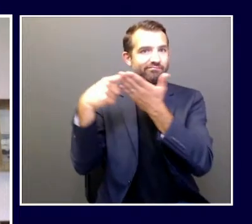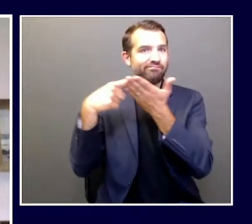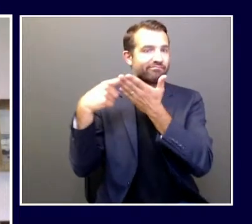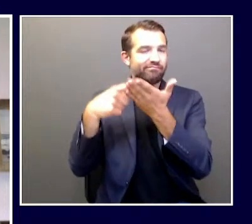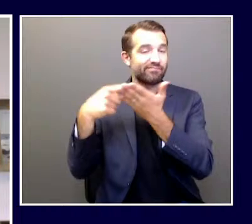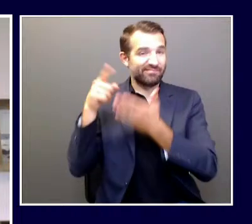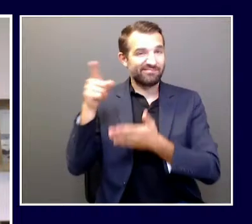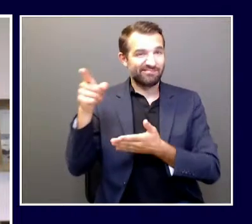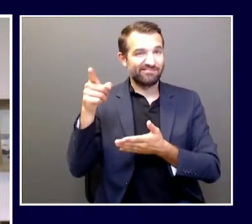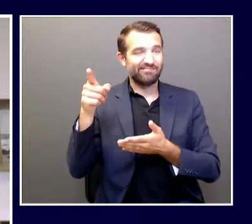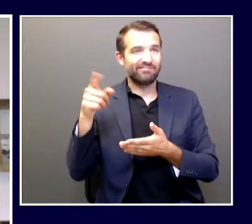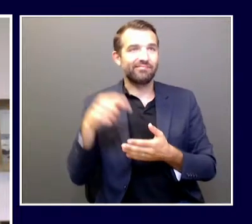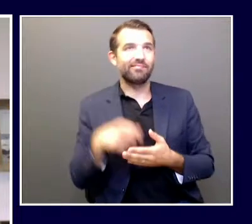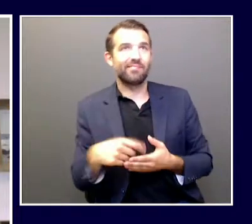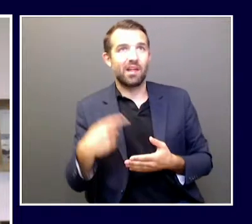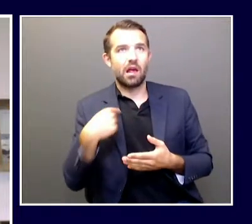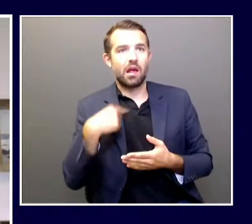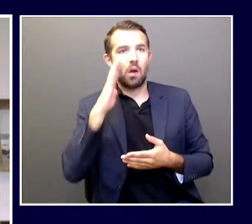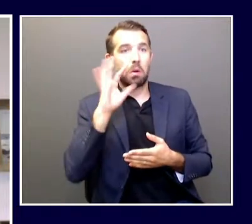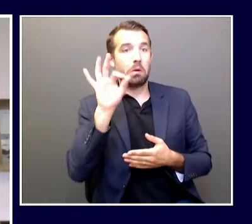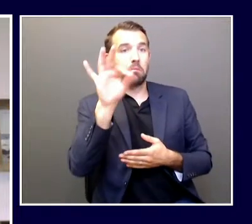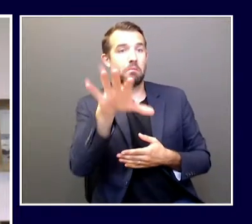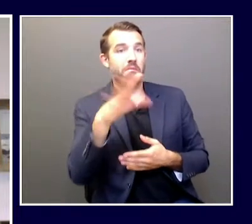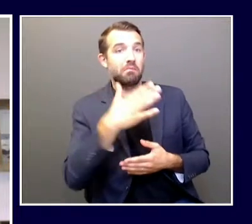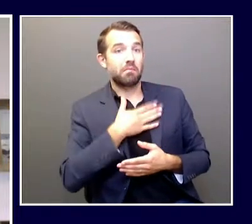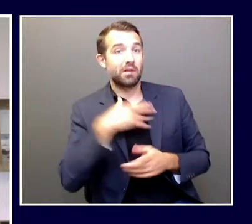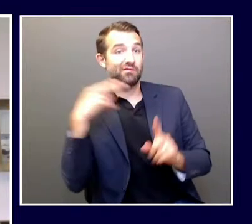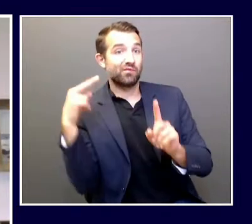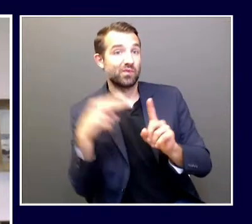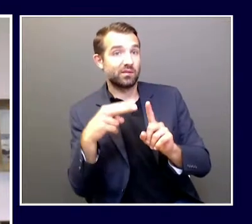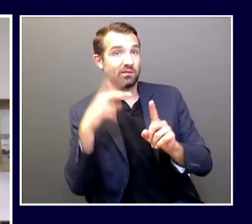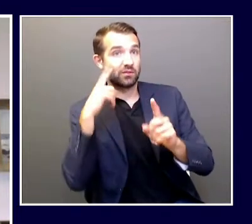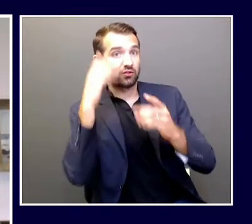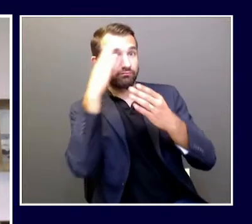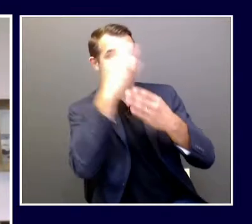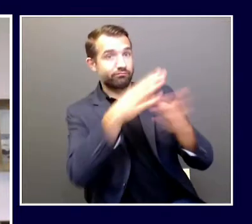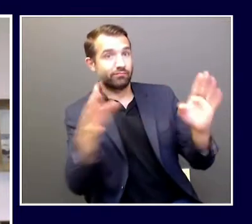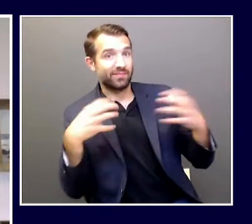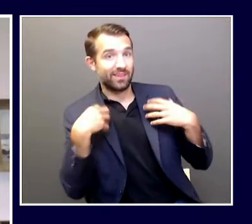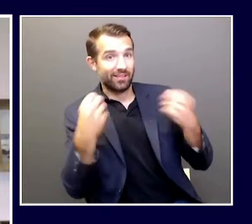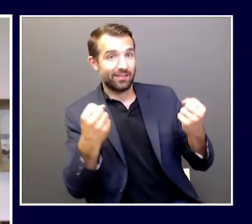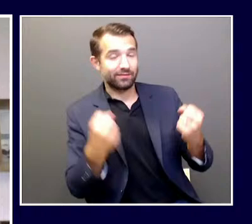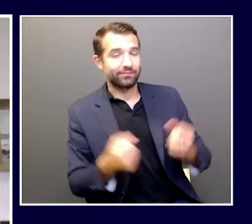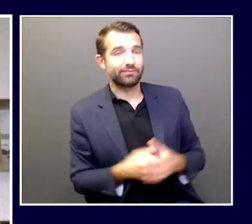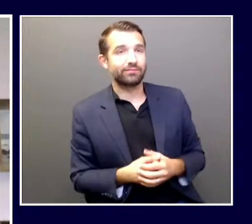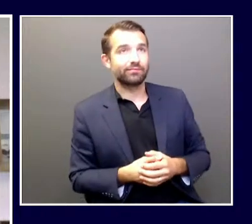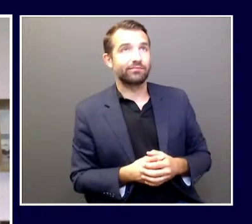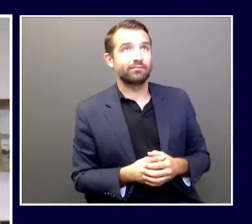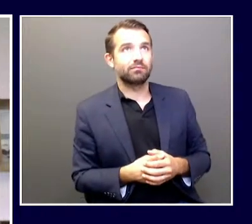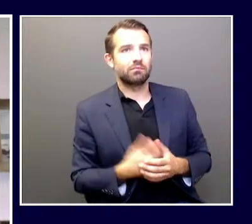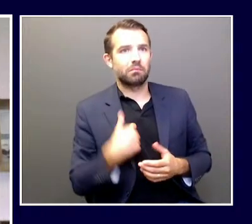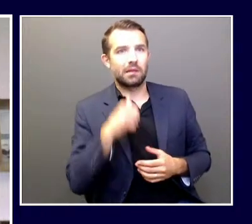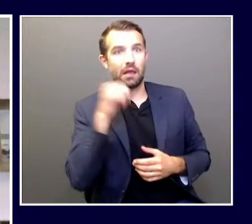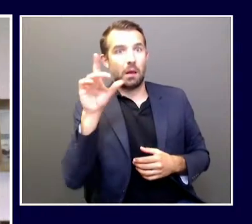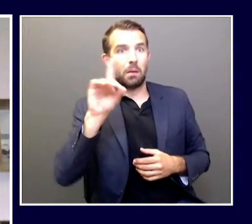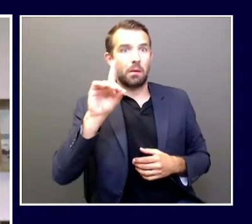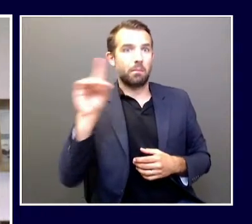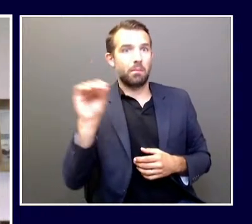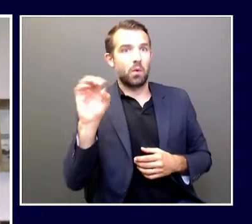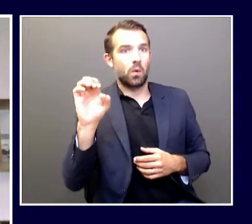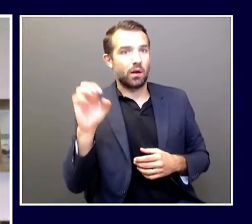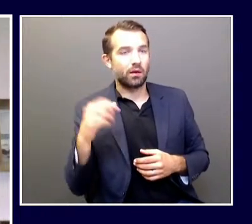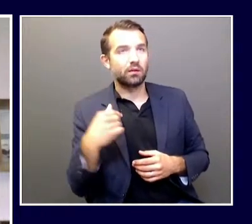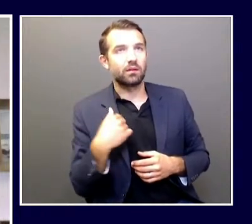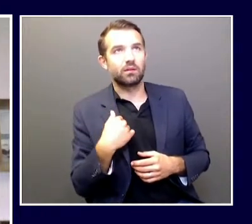the public health piece of this, recognizing that I would recommend we touch base or you touch base with the Department of Education on that.